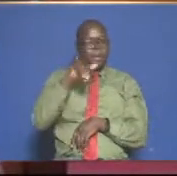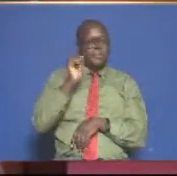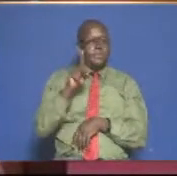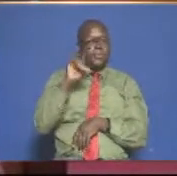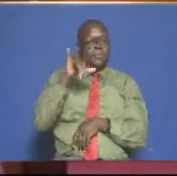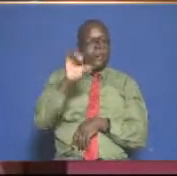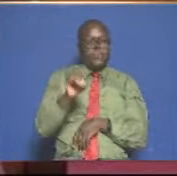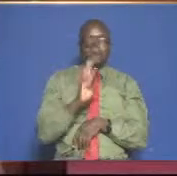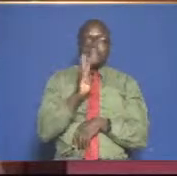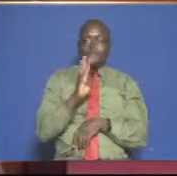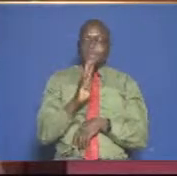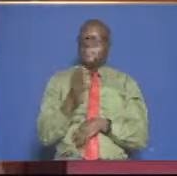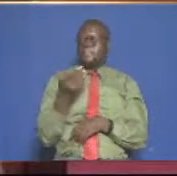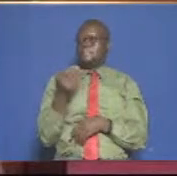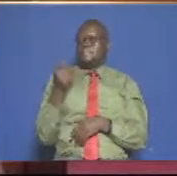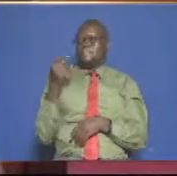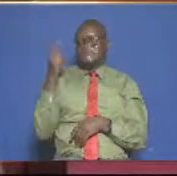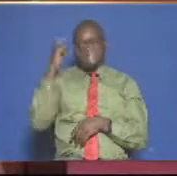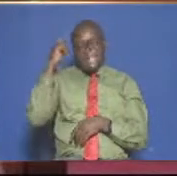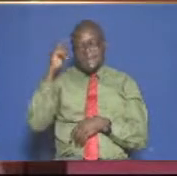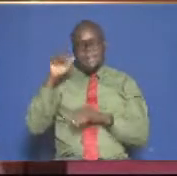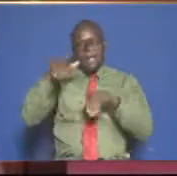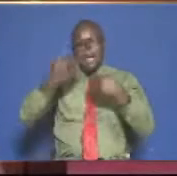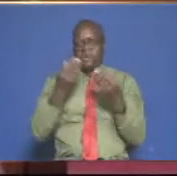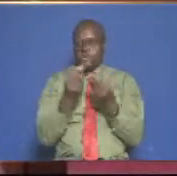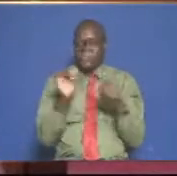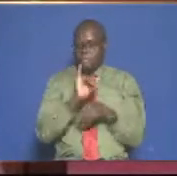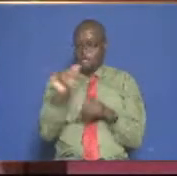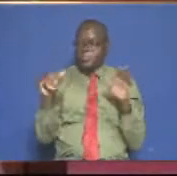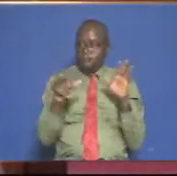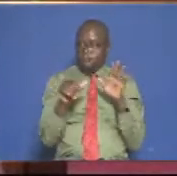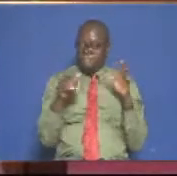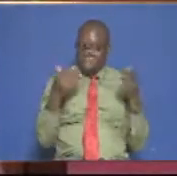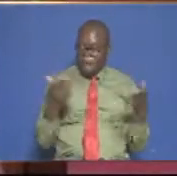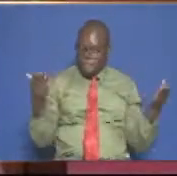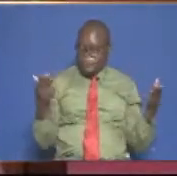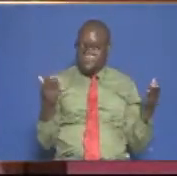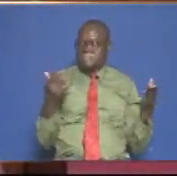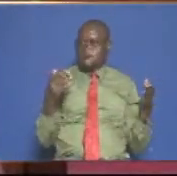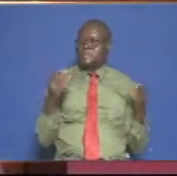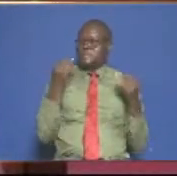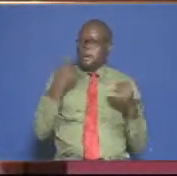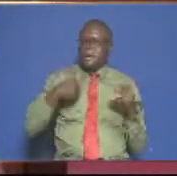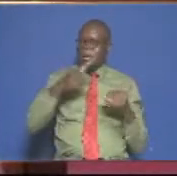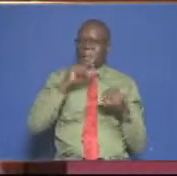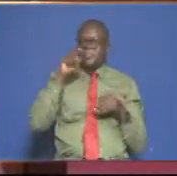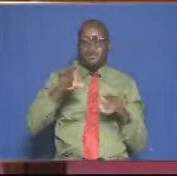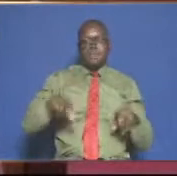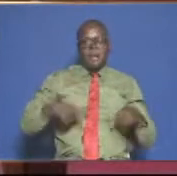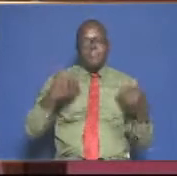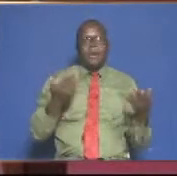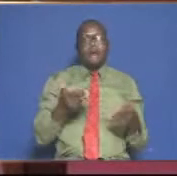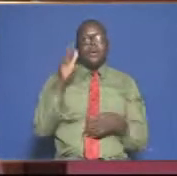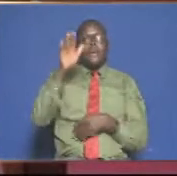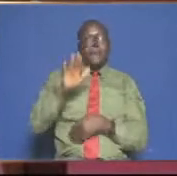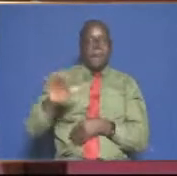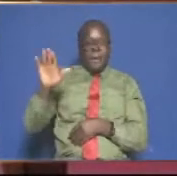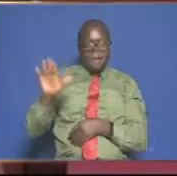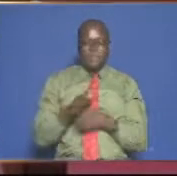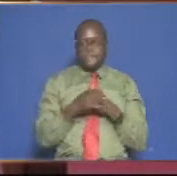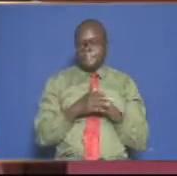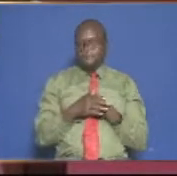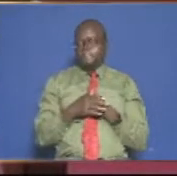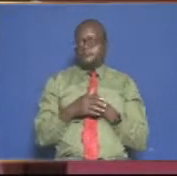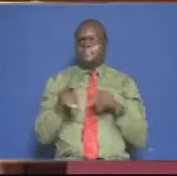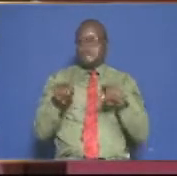Mr. Speaker, he knew how to navigate his way across the aisle, and he taught some of us how to navigate living in Parliament. Speaker, like